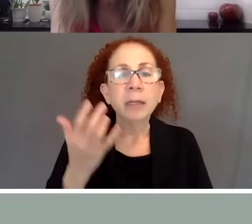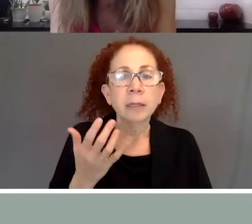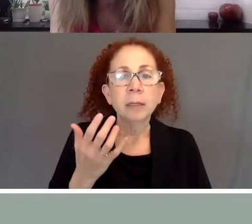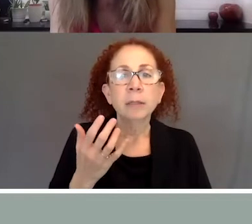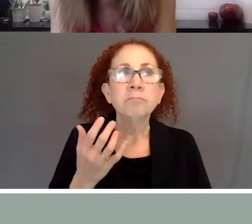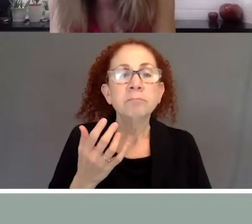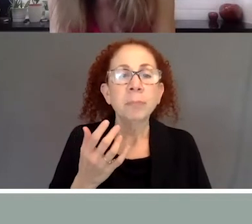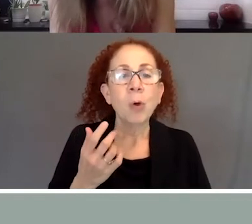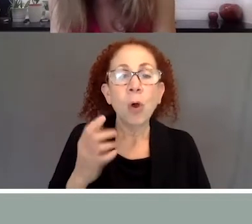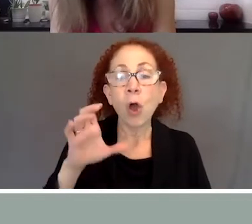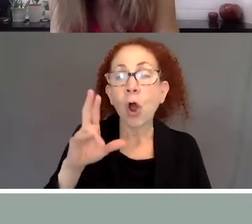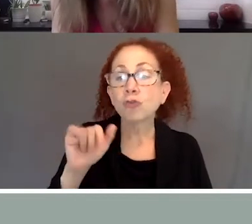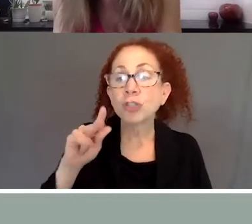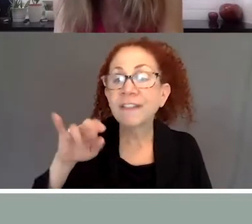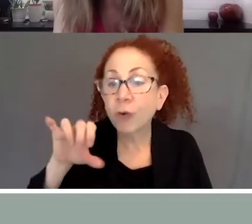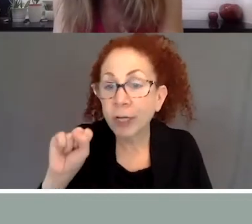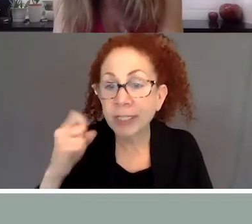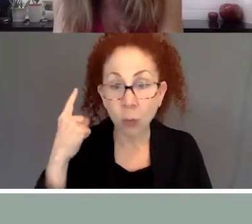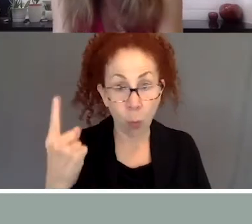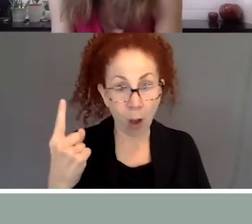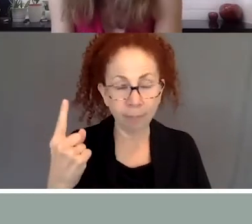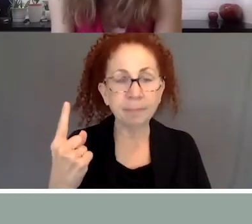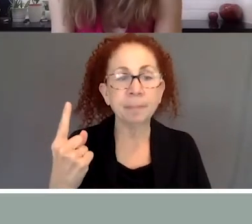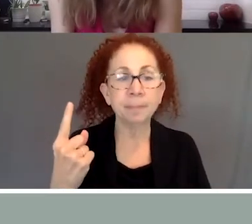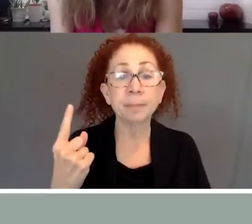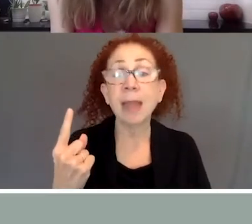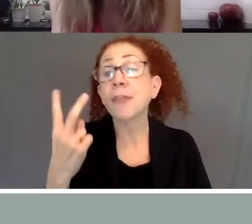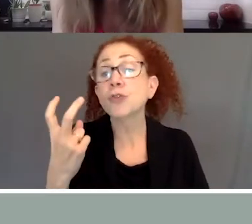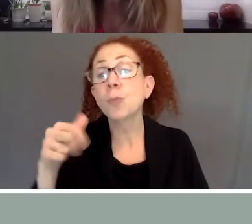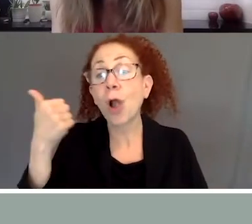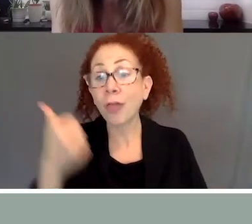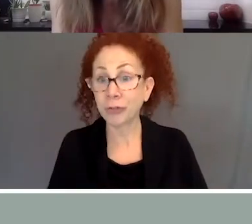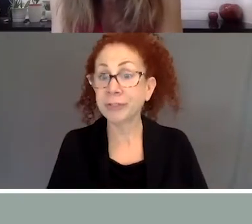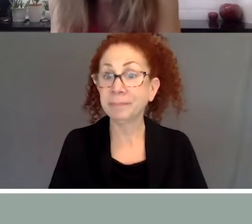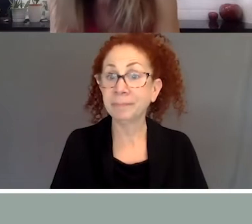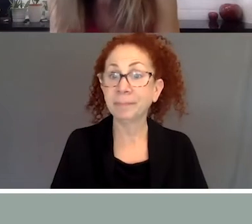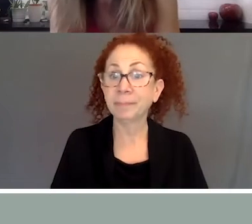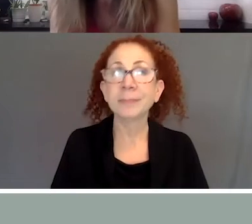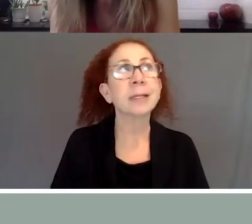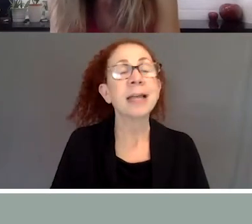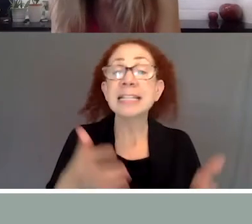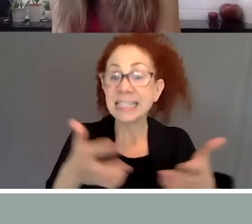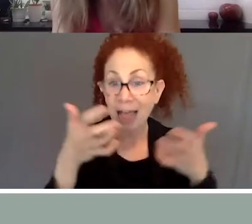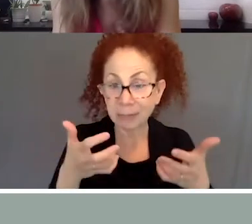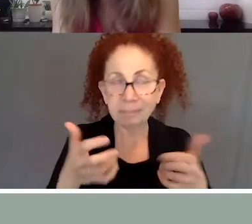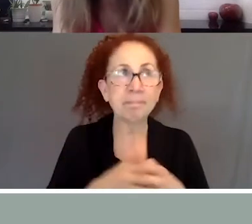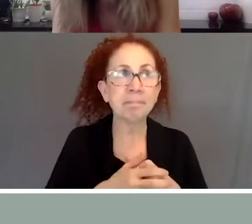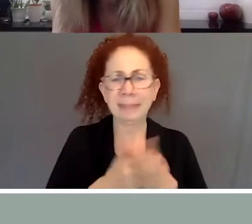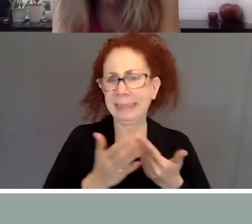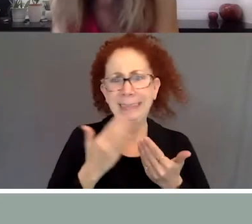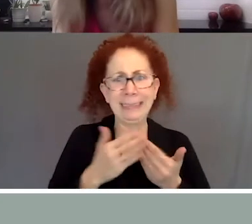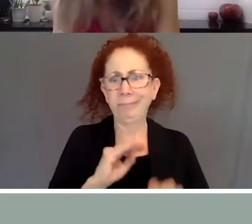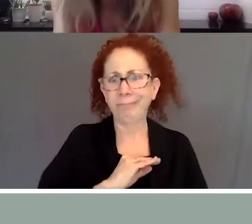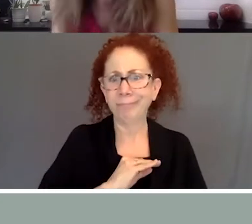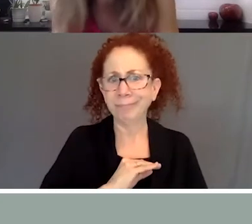being a cruciferous member, like we talked about, and then 2 others. So if you ate a salad, you would easily